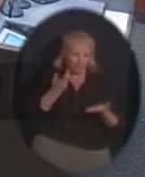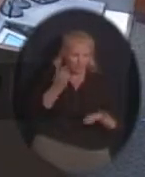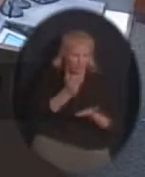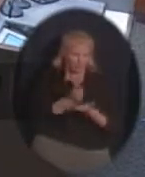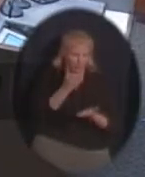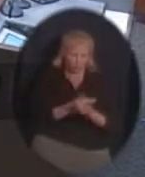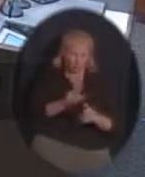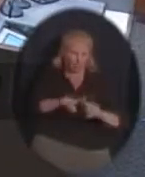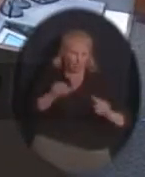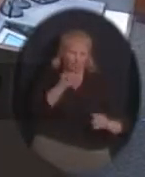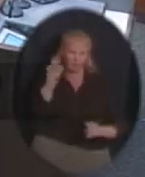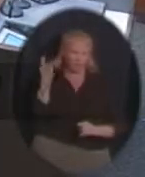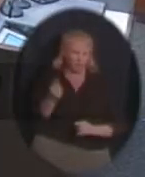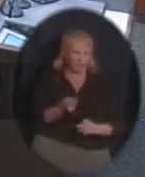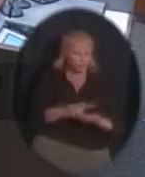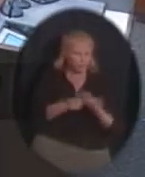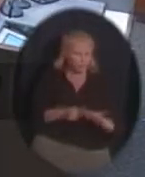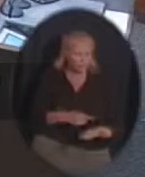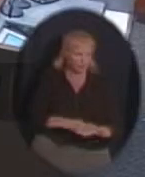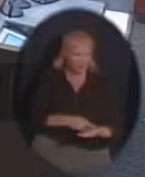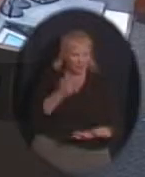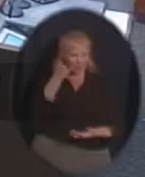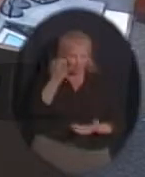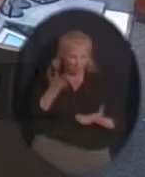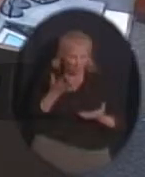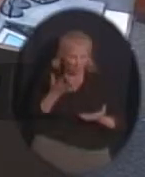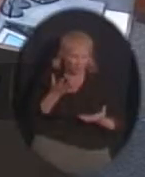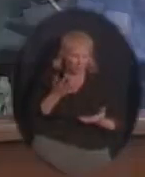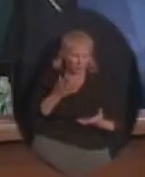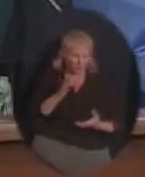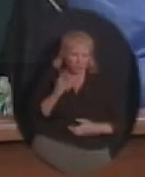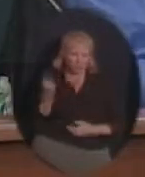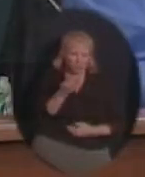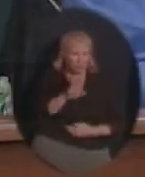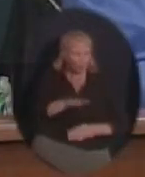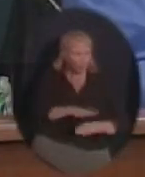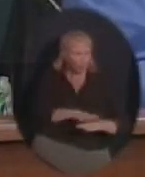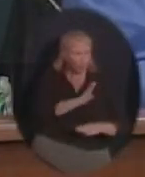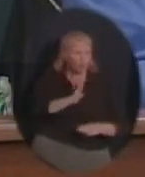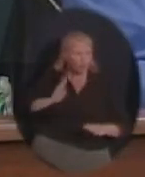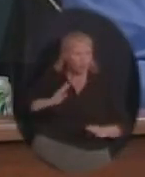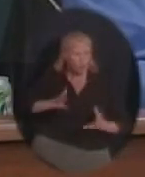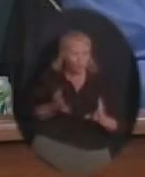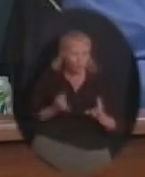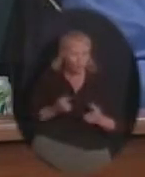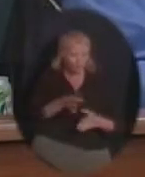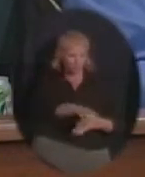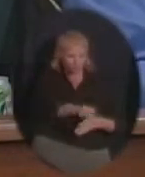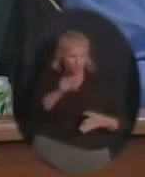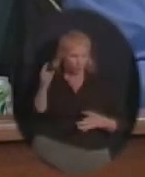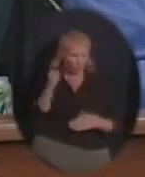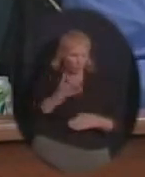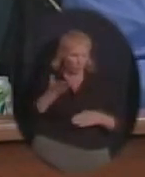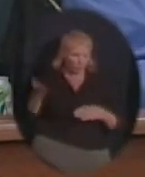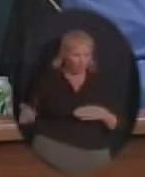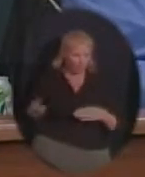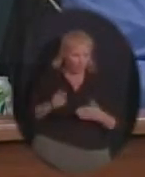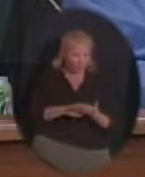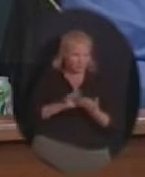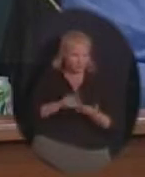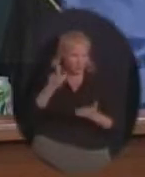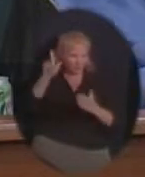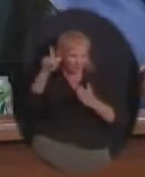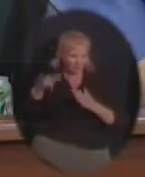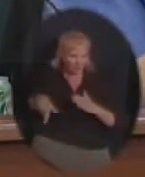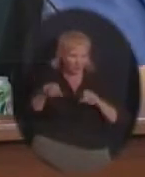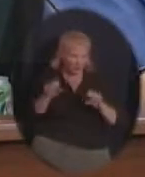removed for separate discussion as an action item upon request by the superintendent or any board member. The board has received the supporting information on all items